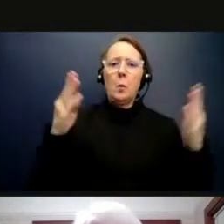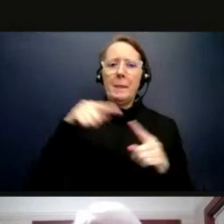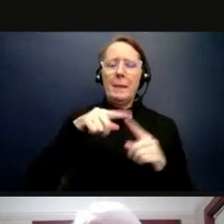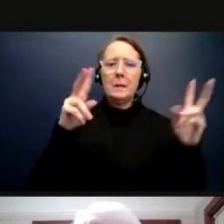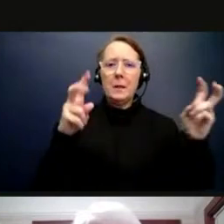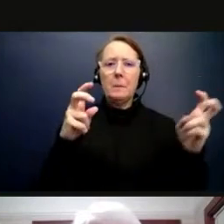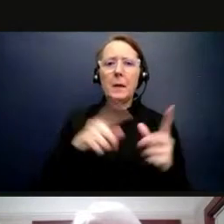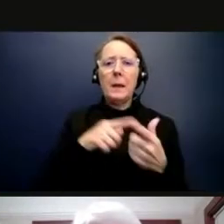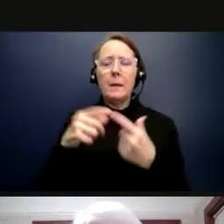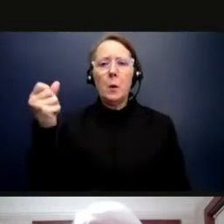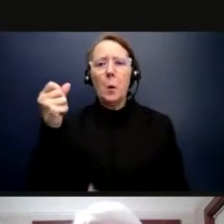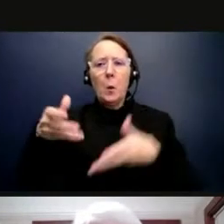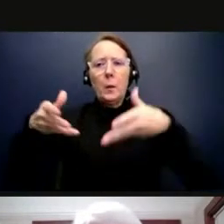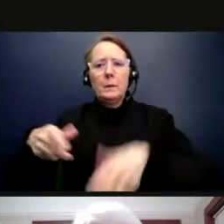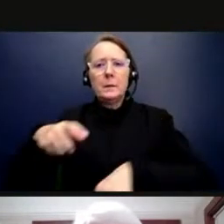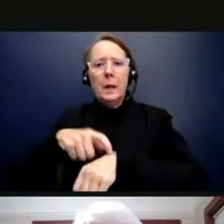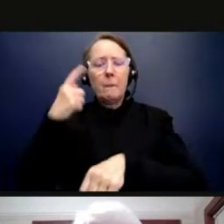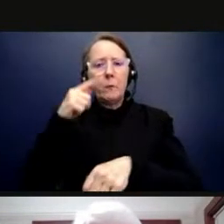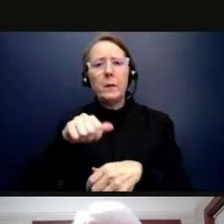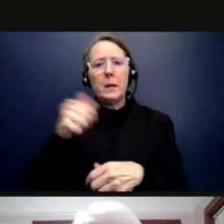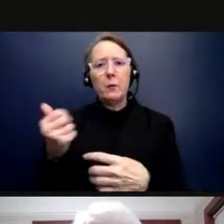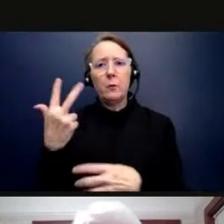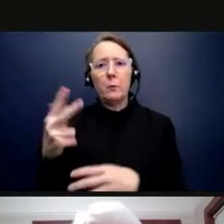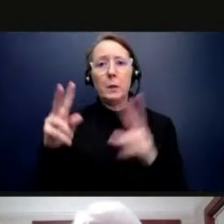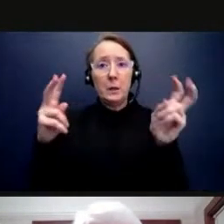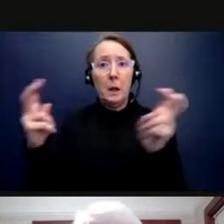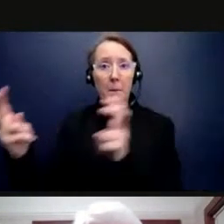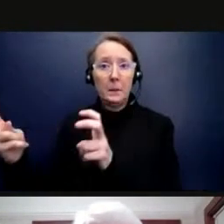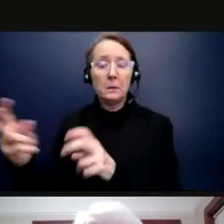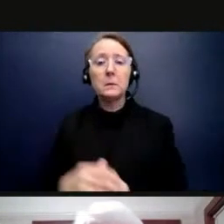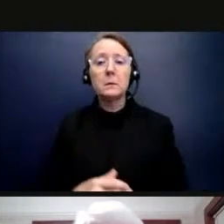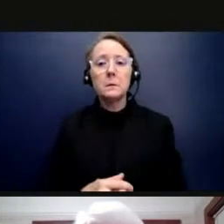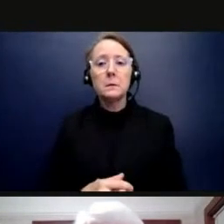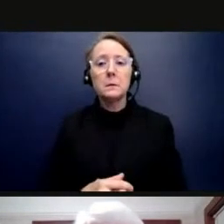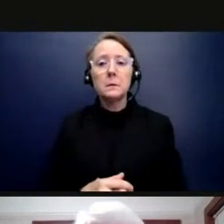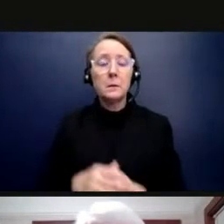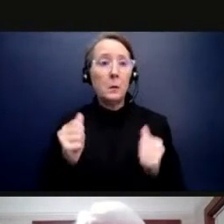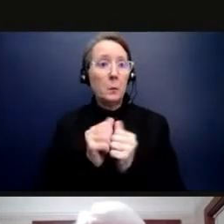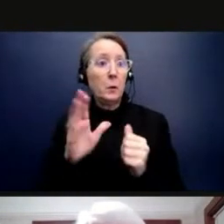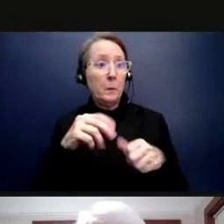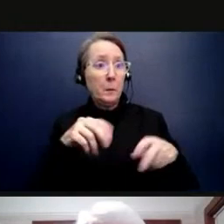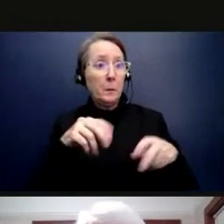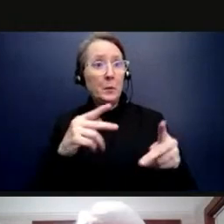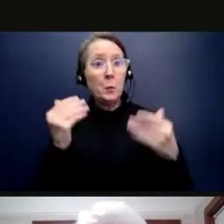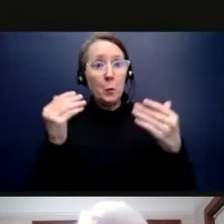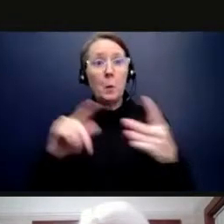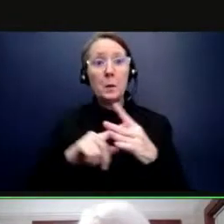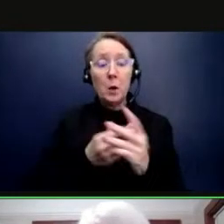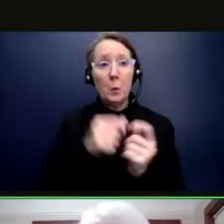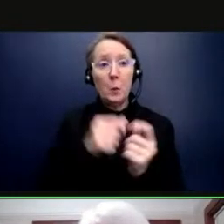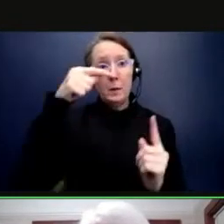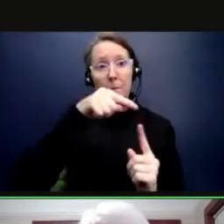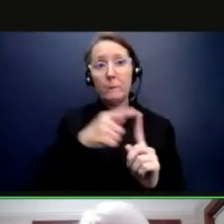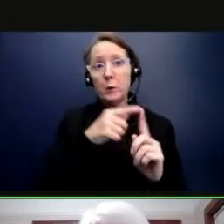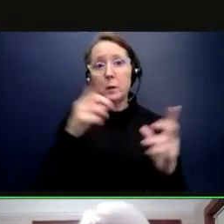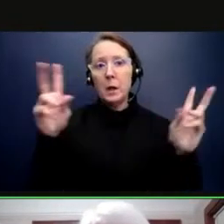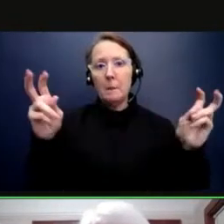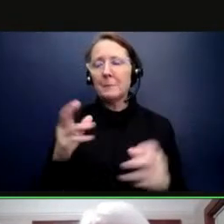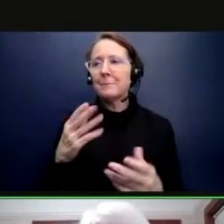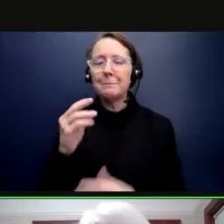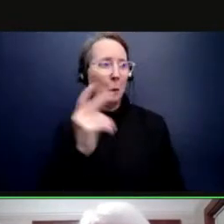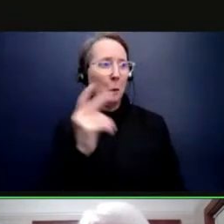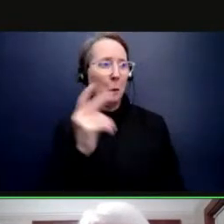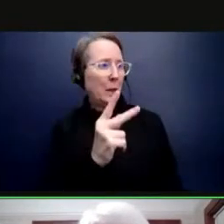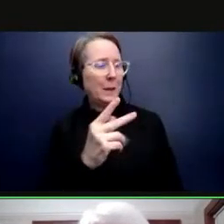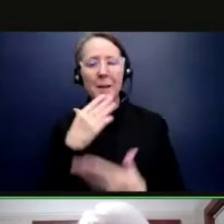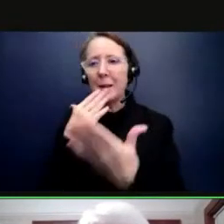the remainder of the time for the other three topics. So with your permission, we'll just get started. Okay. Thank you.